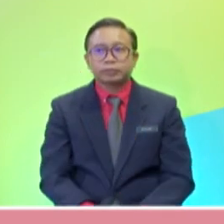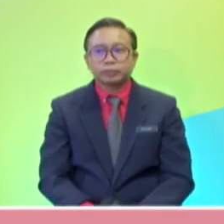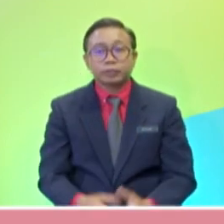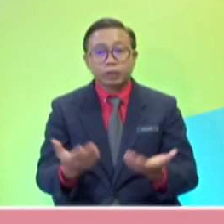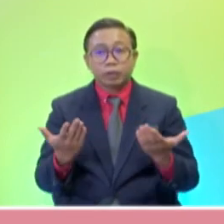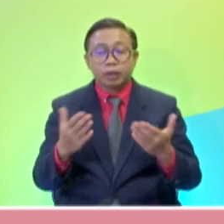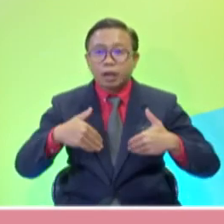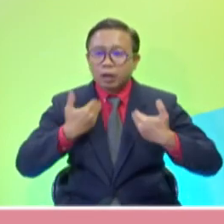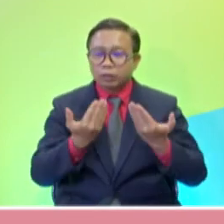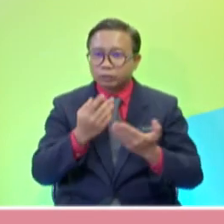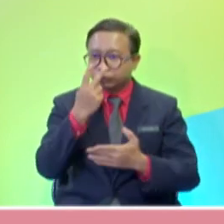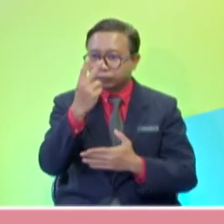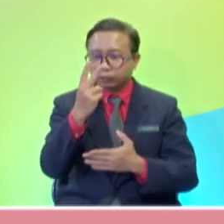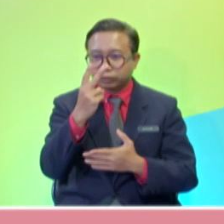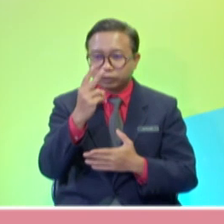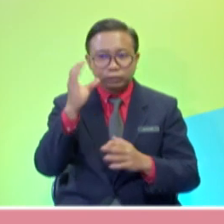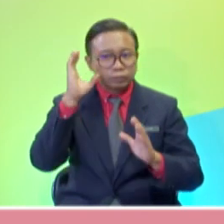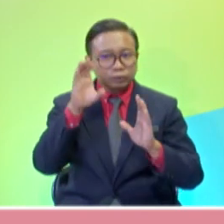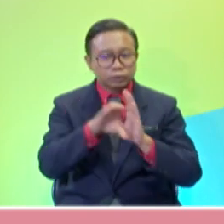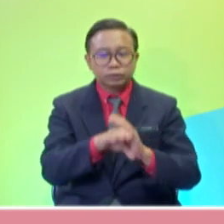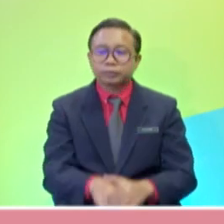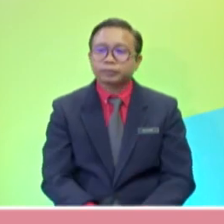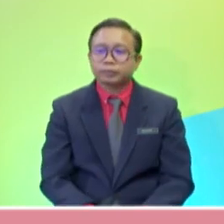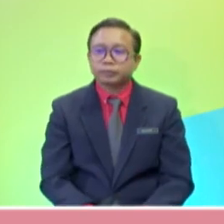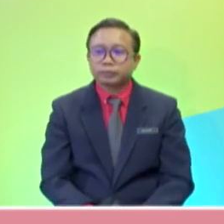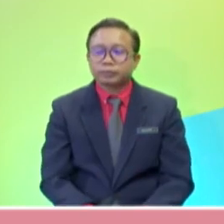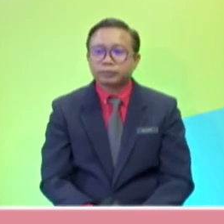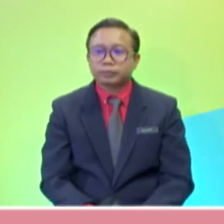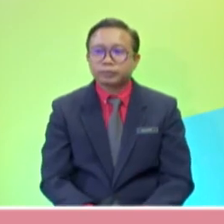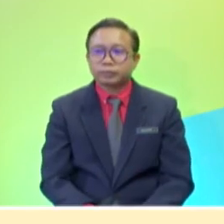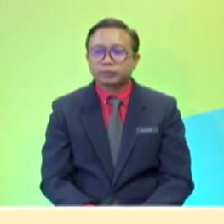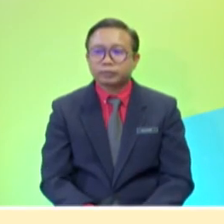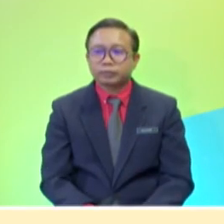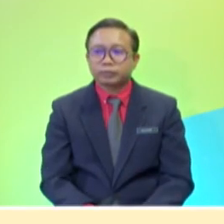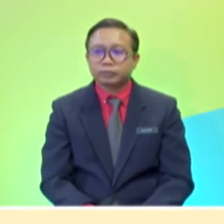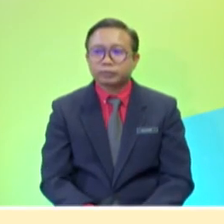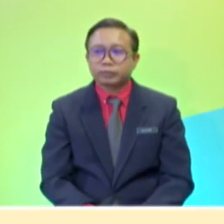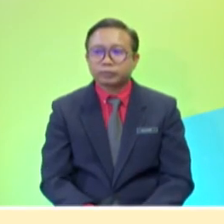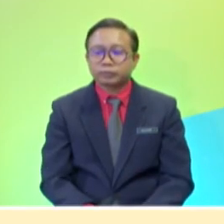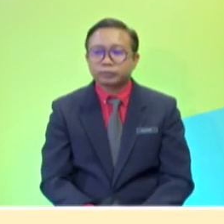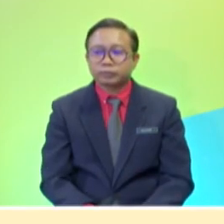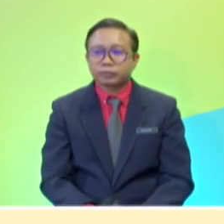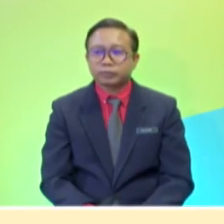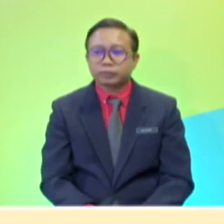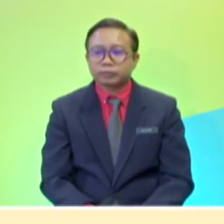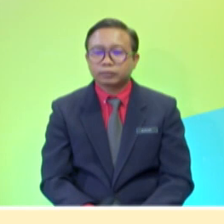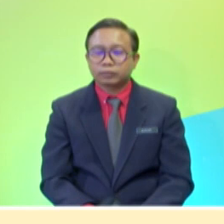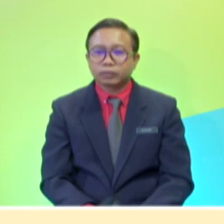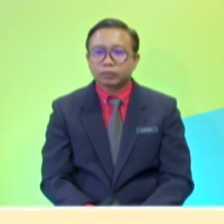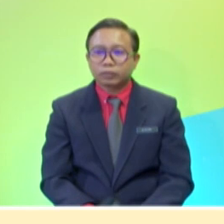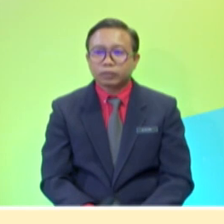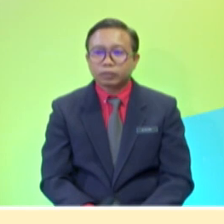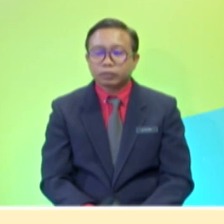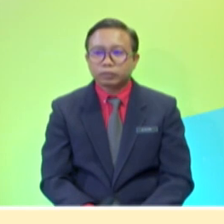how do you feel when you look at this picture? Some words from you, some adjectives. It looks so gigantic and enormous. Good.